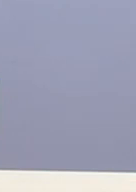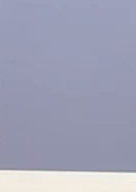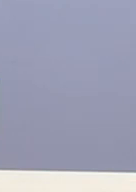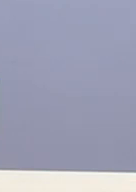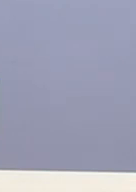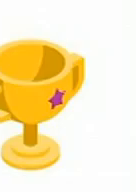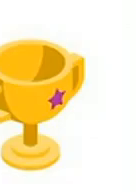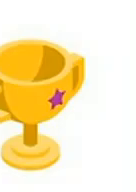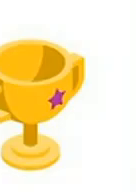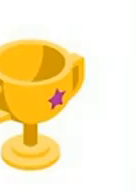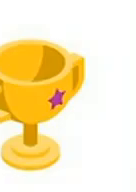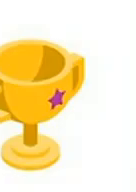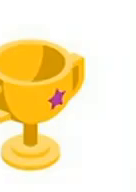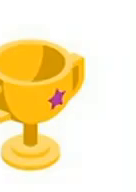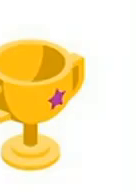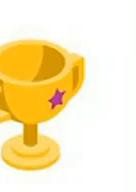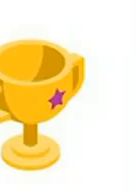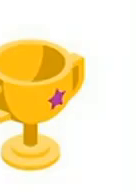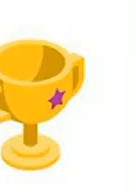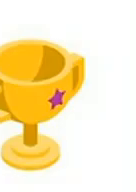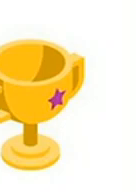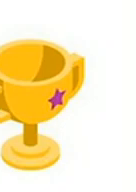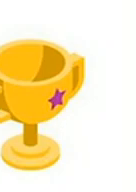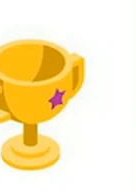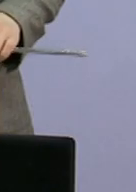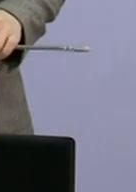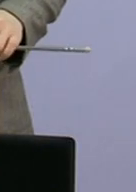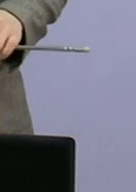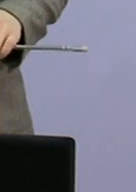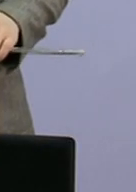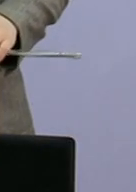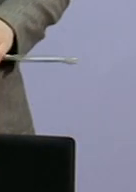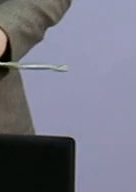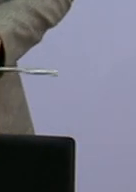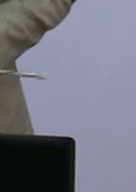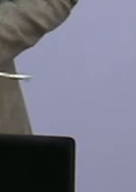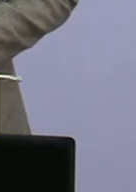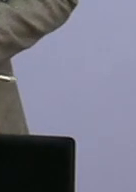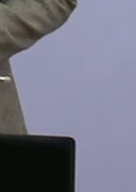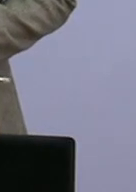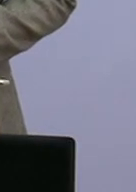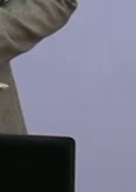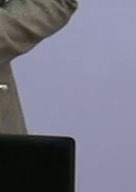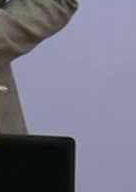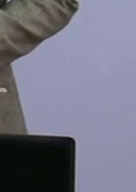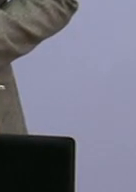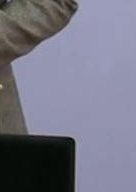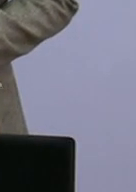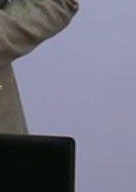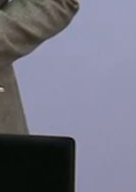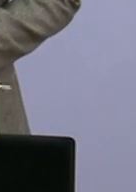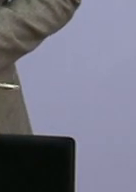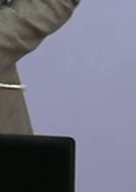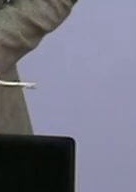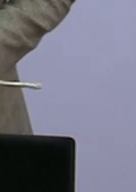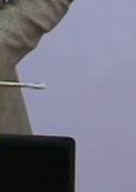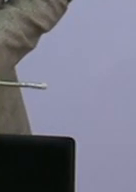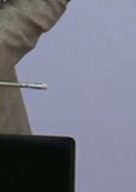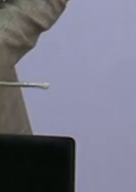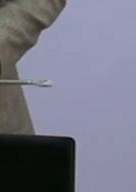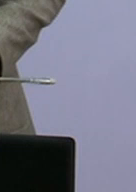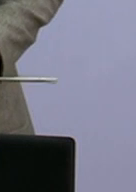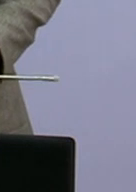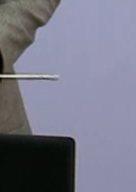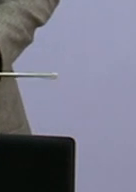He's noisy. One more point. Next one. Ainur is the best student in her